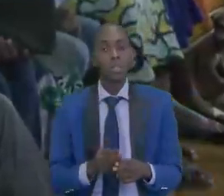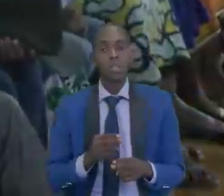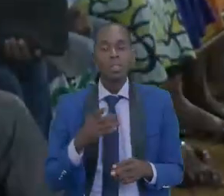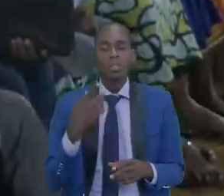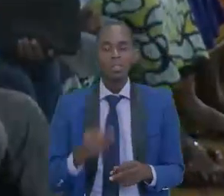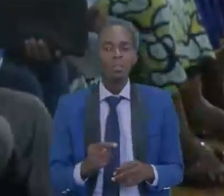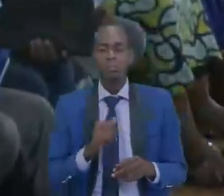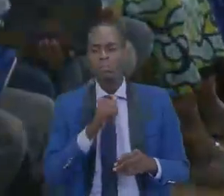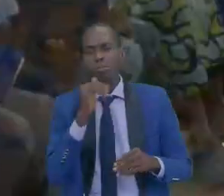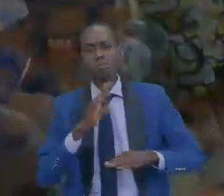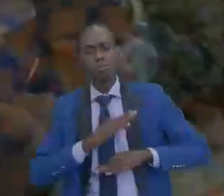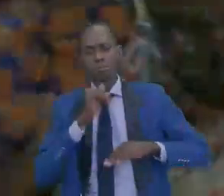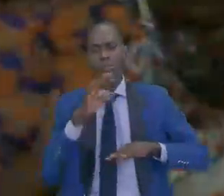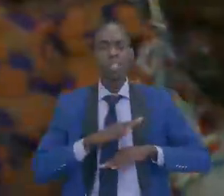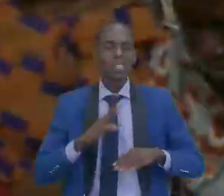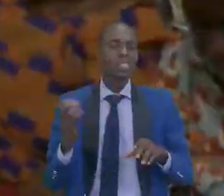Dissatisfaction taken away.